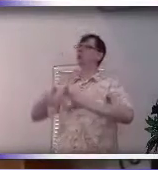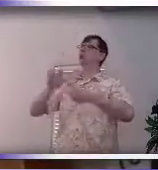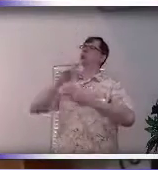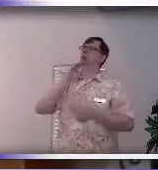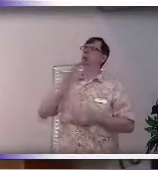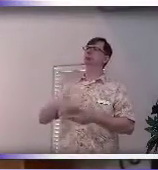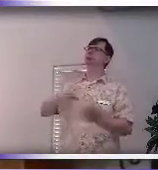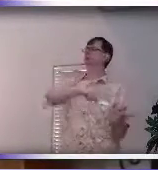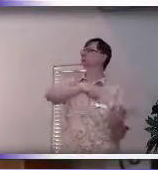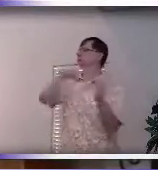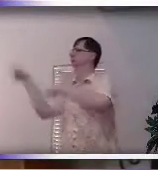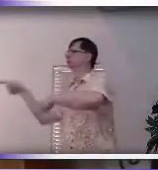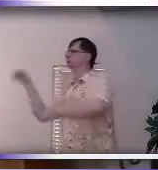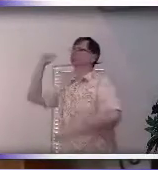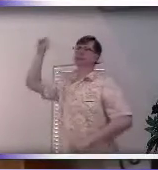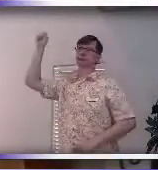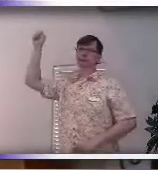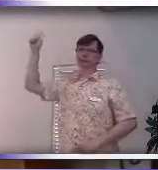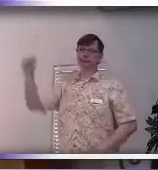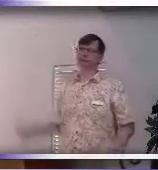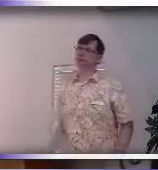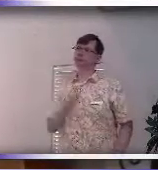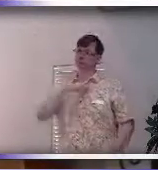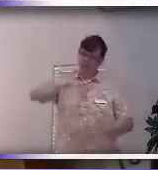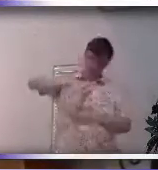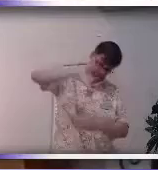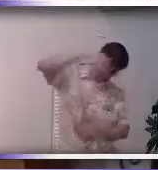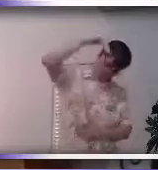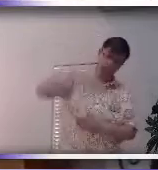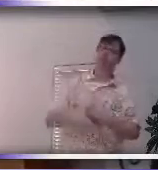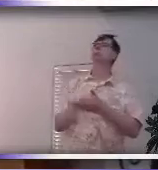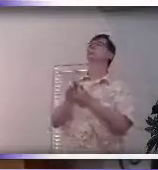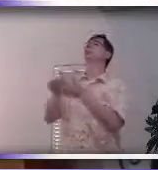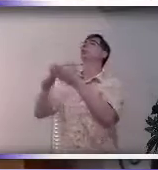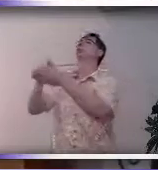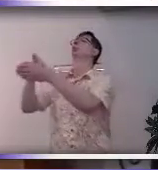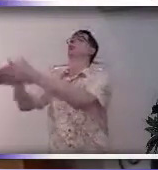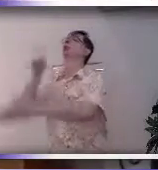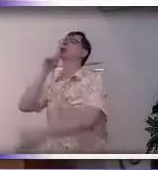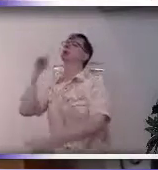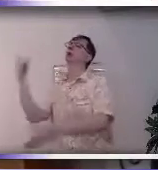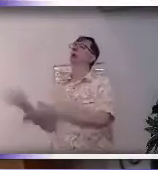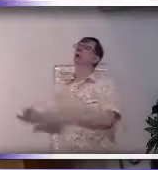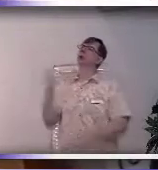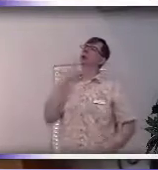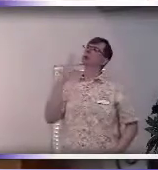you're going. Yes? The spiritual journey is very